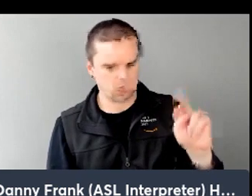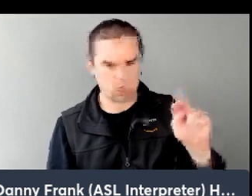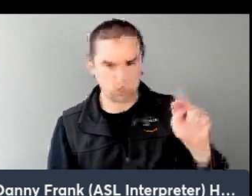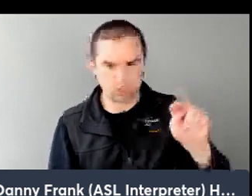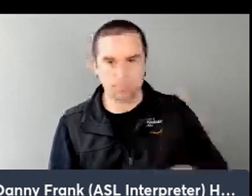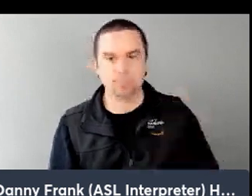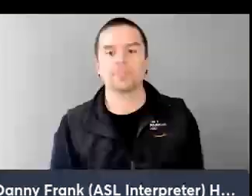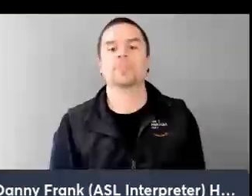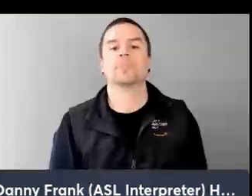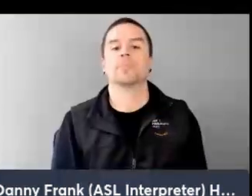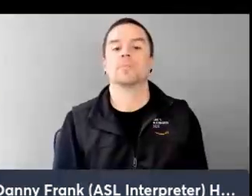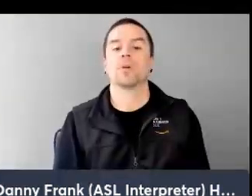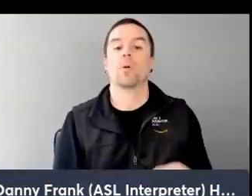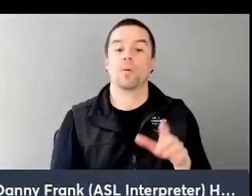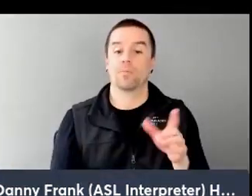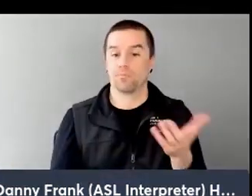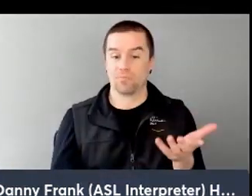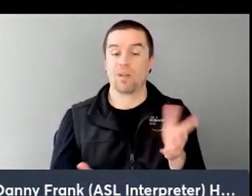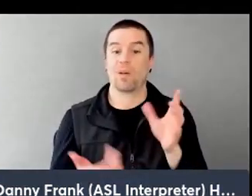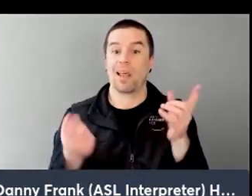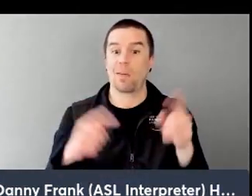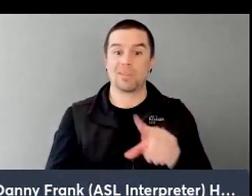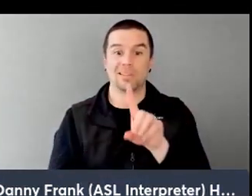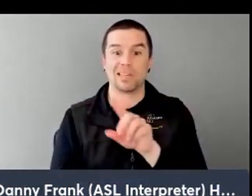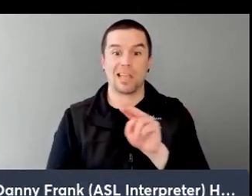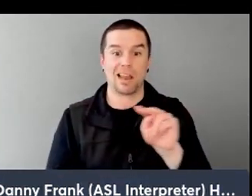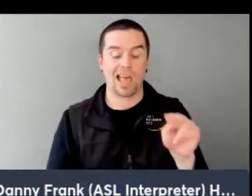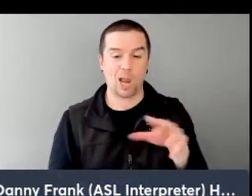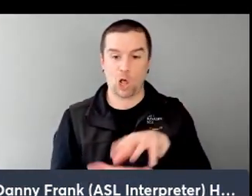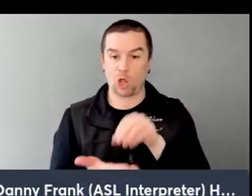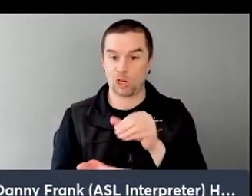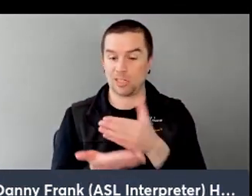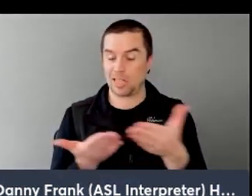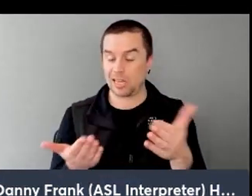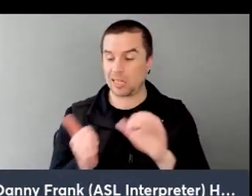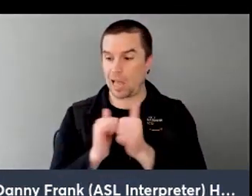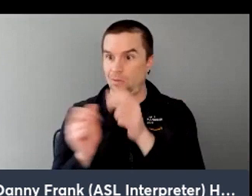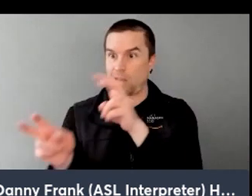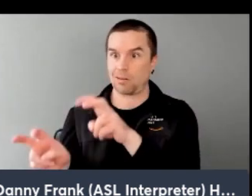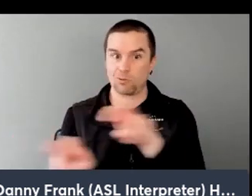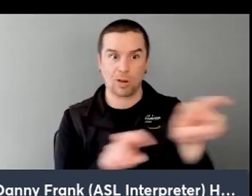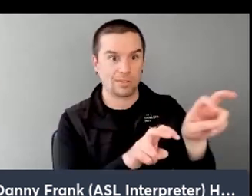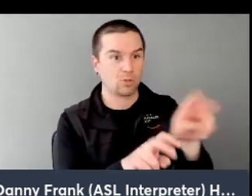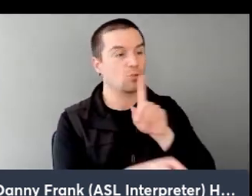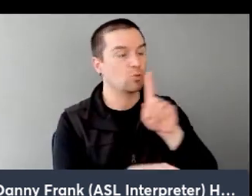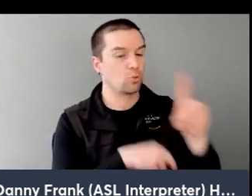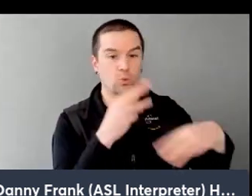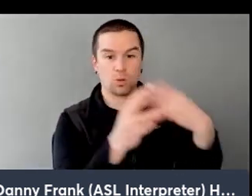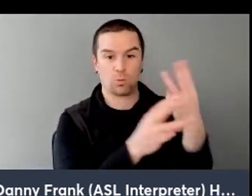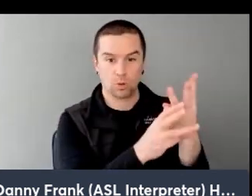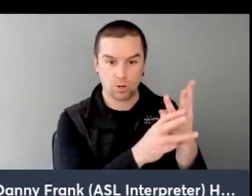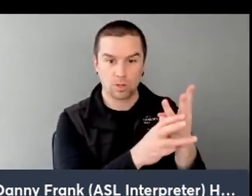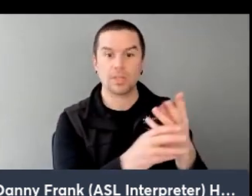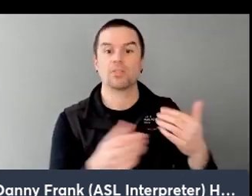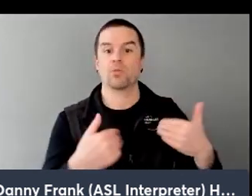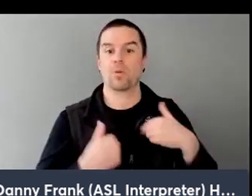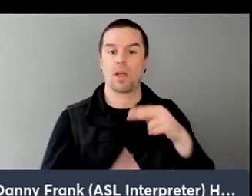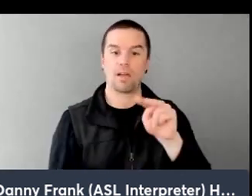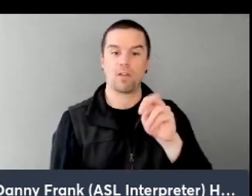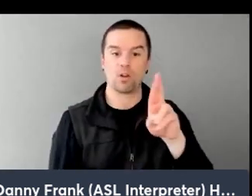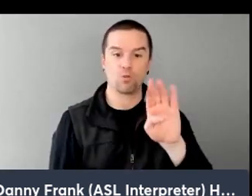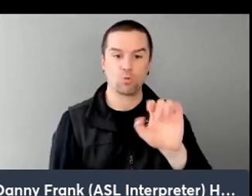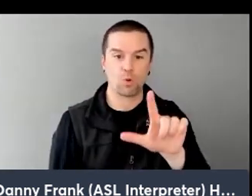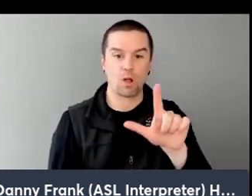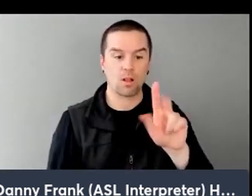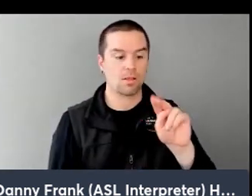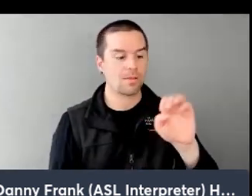And the DNN learns the things that transfer to reality, and thus you have a deep neural network that, while it was trained on completely